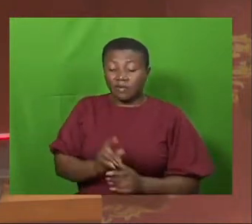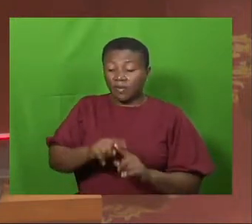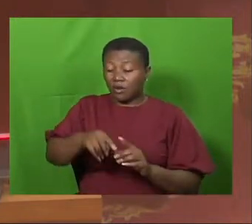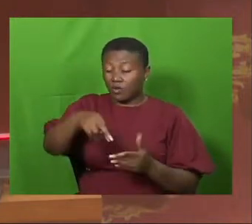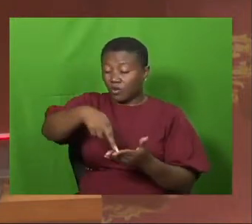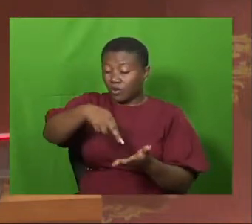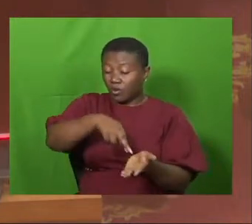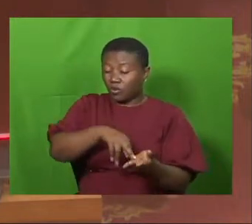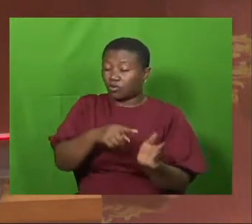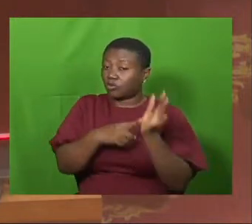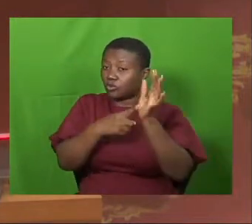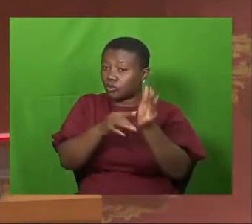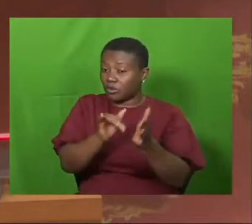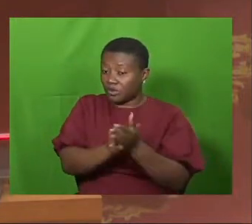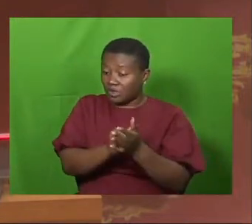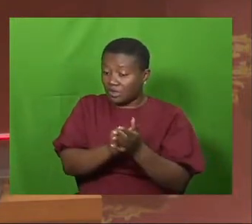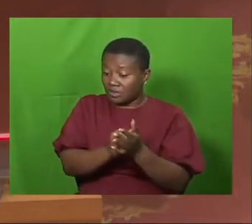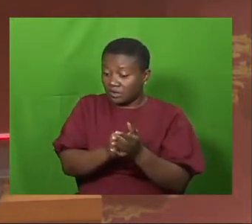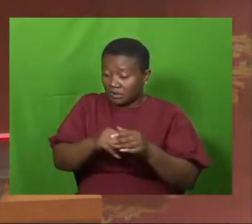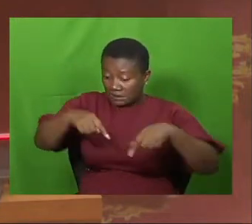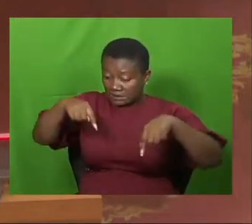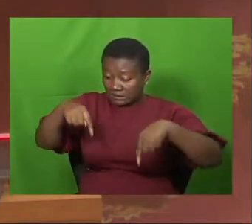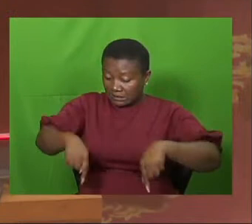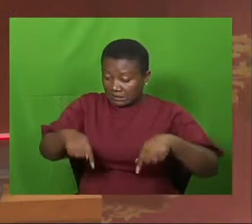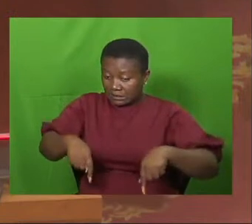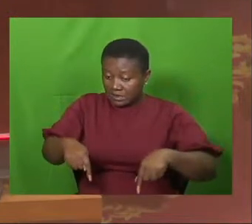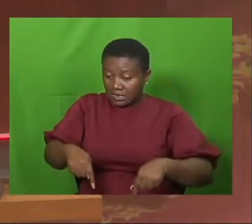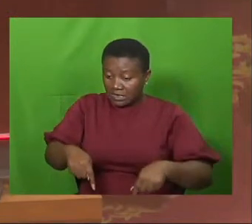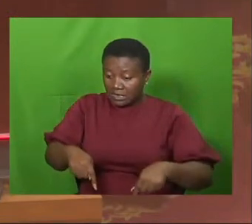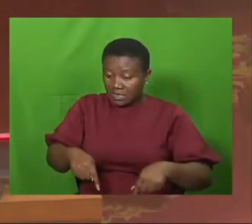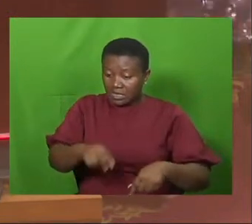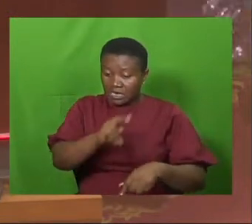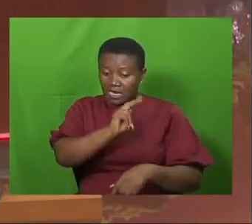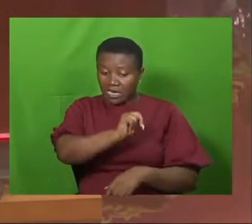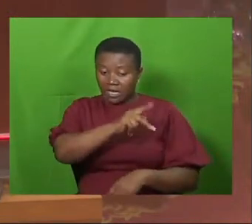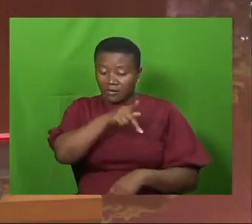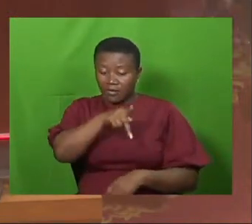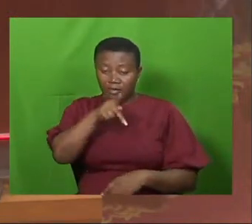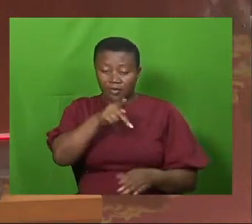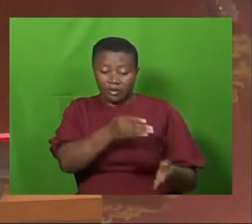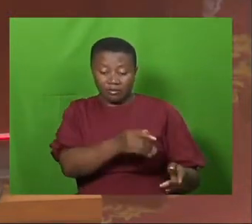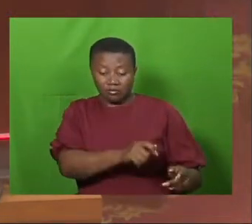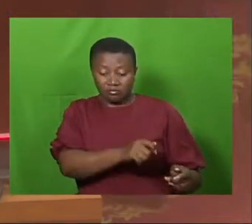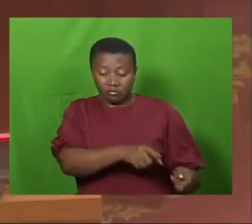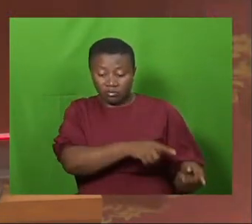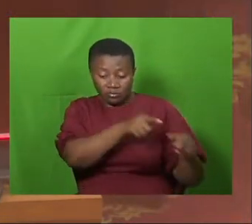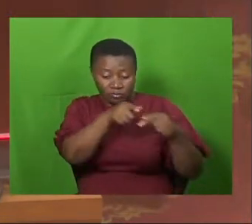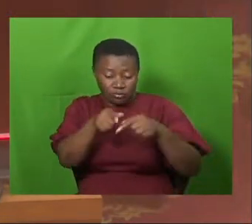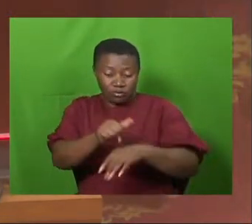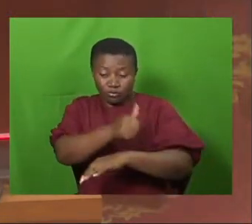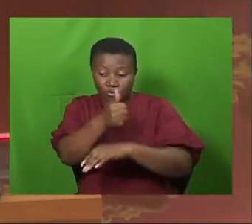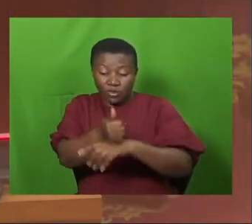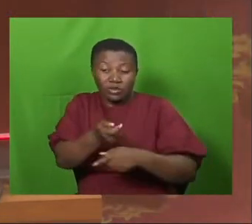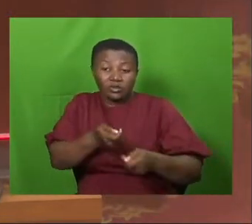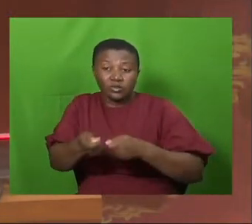today, when the MPP assumed office, steps were taken and major announcements were